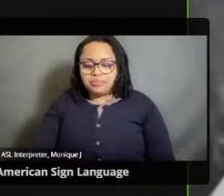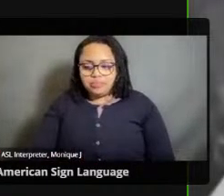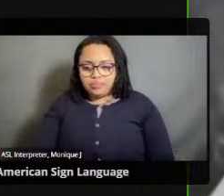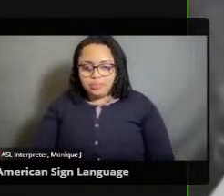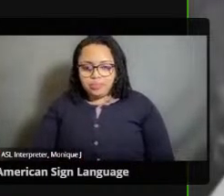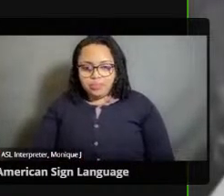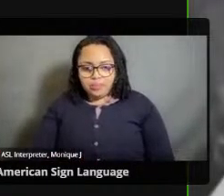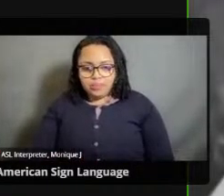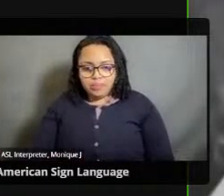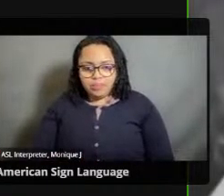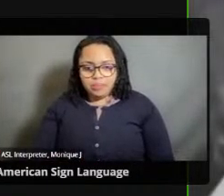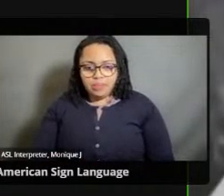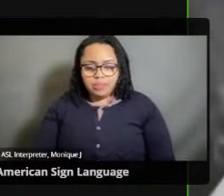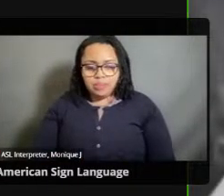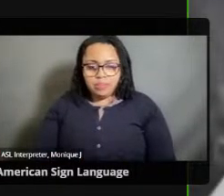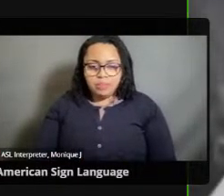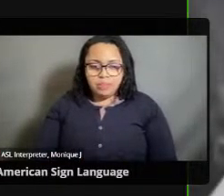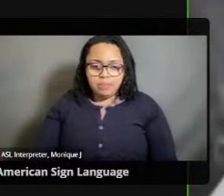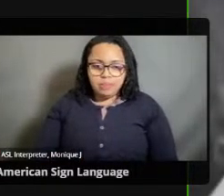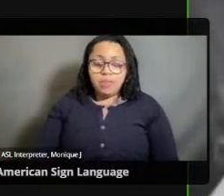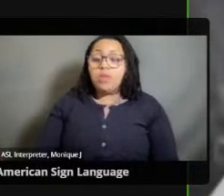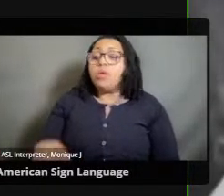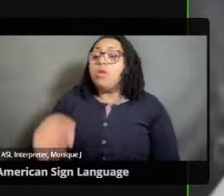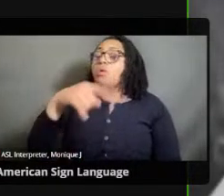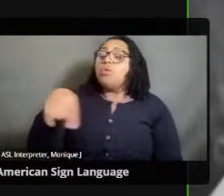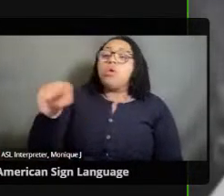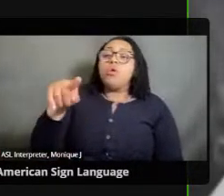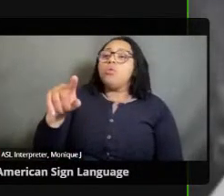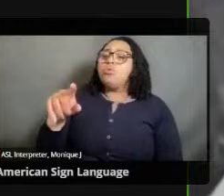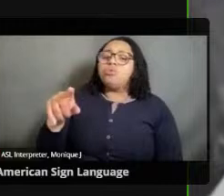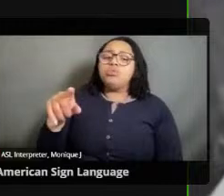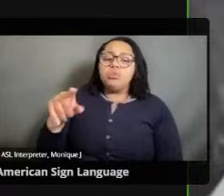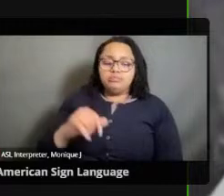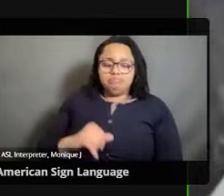Of the ones who did not die.